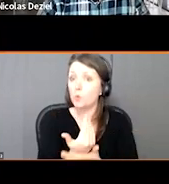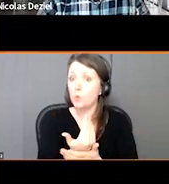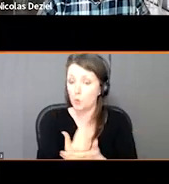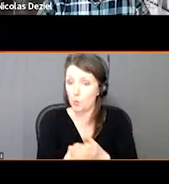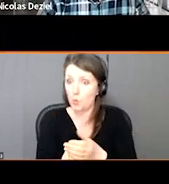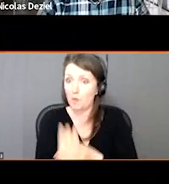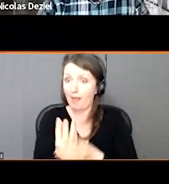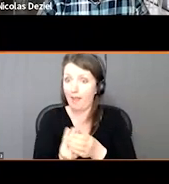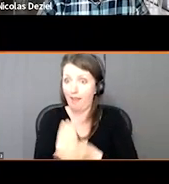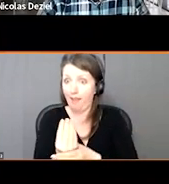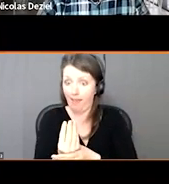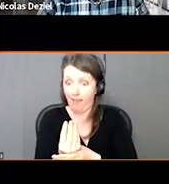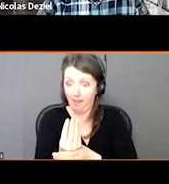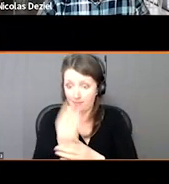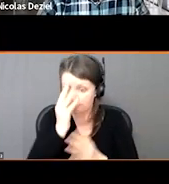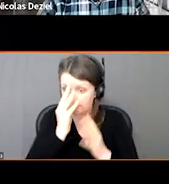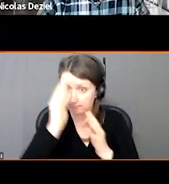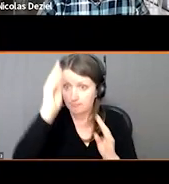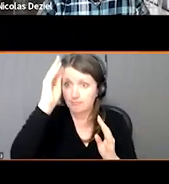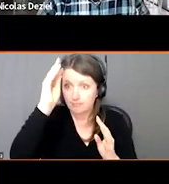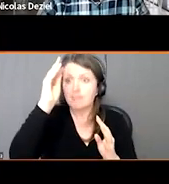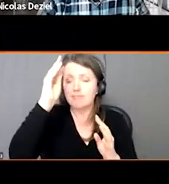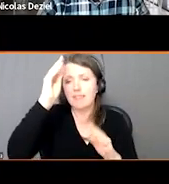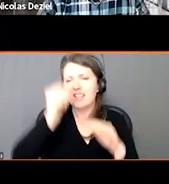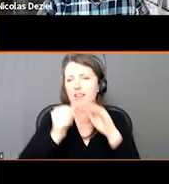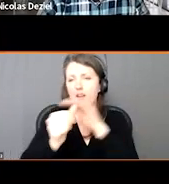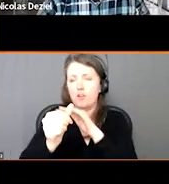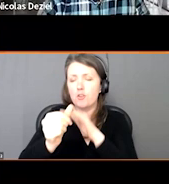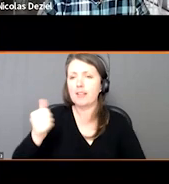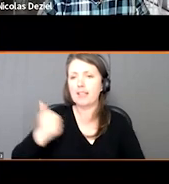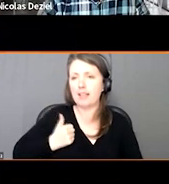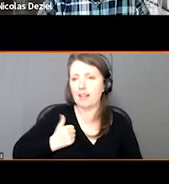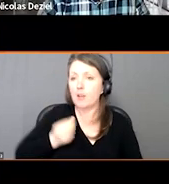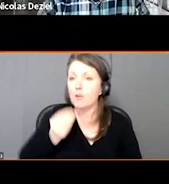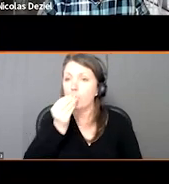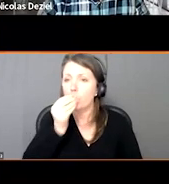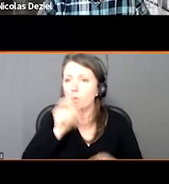with the Canadian Food Inspection Agency.